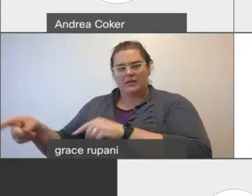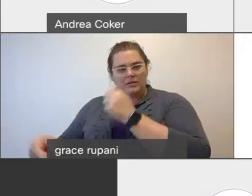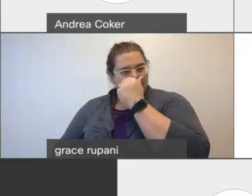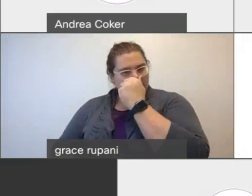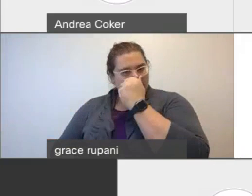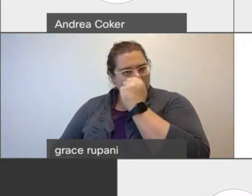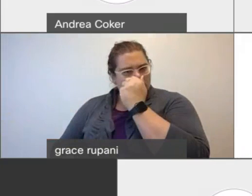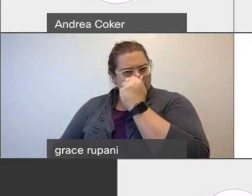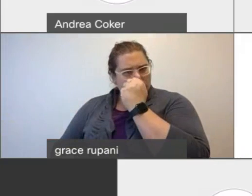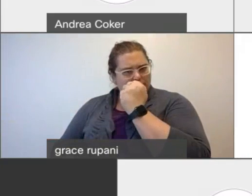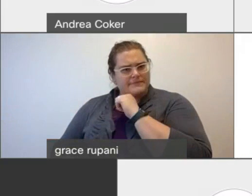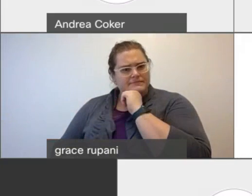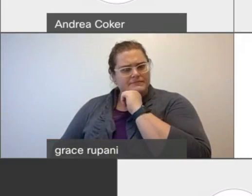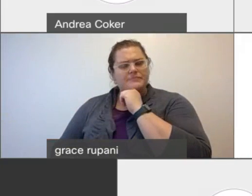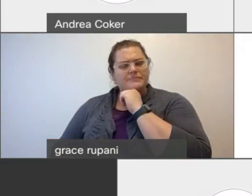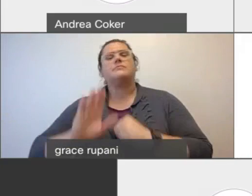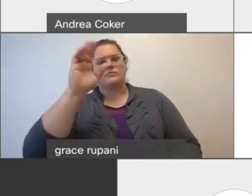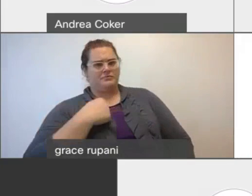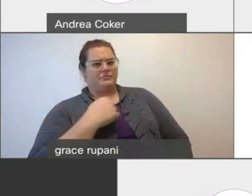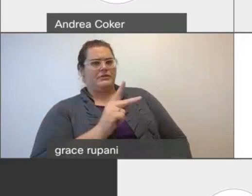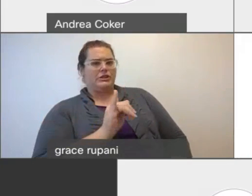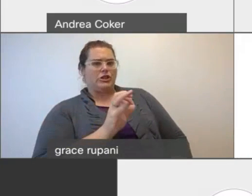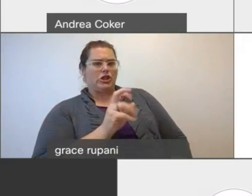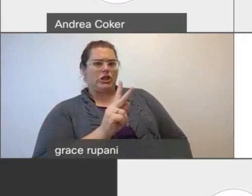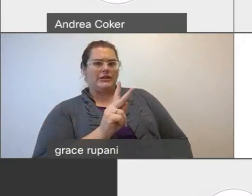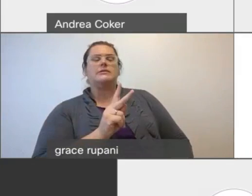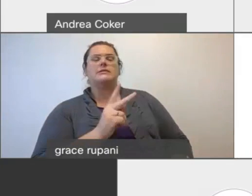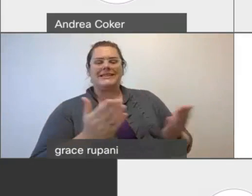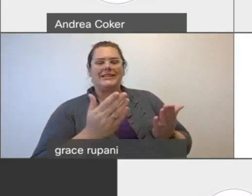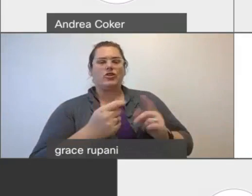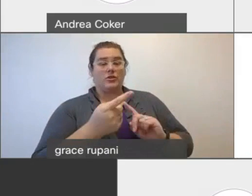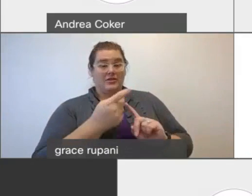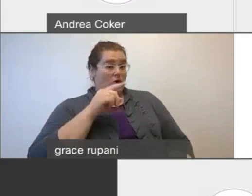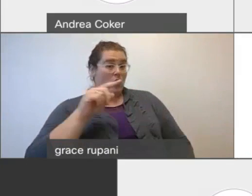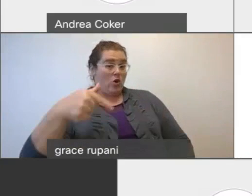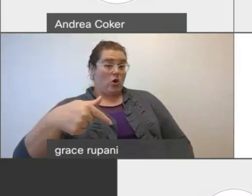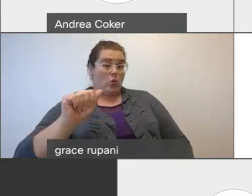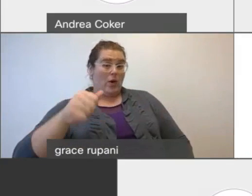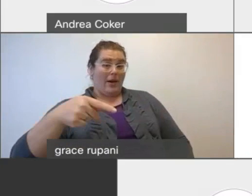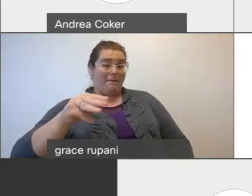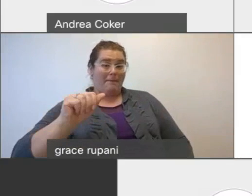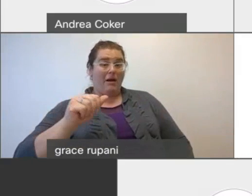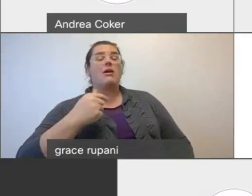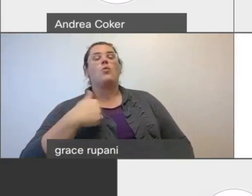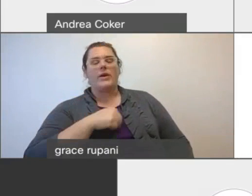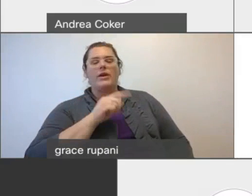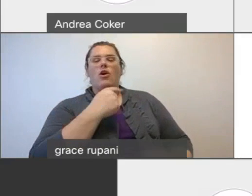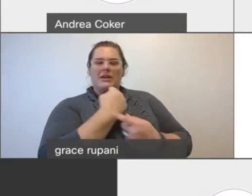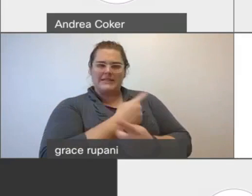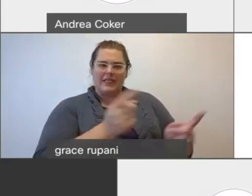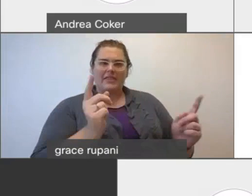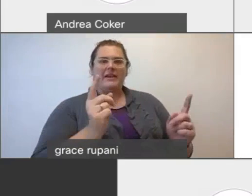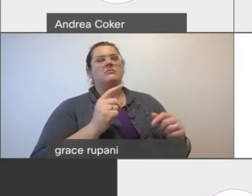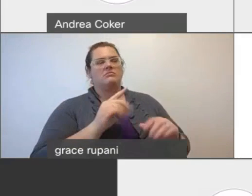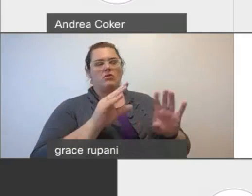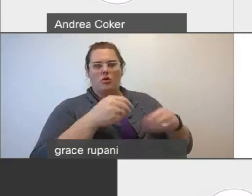a QAPMA standpoint that we are urging providers to restart in-person trainings as you can. We're not forcing that. We're